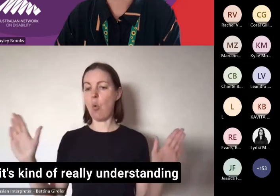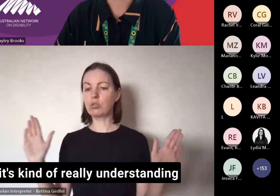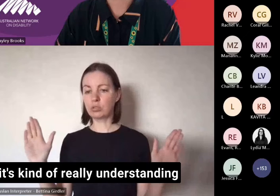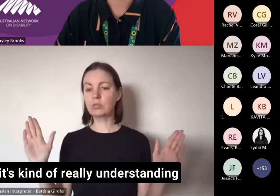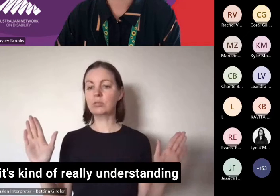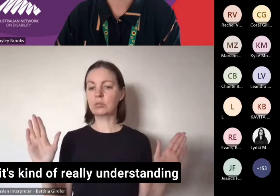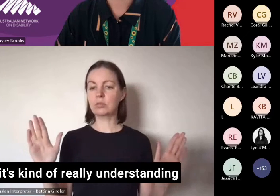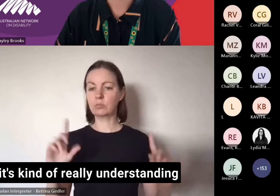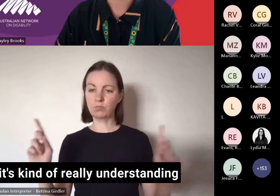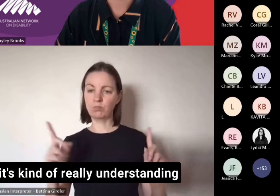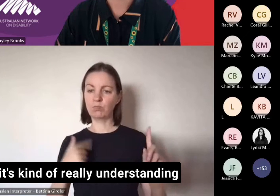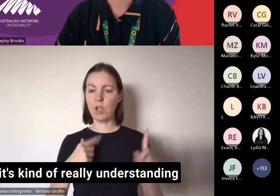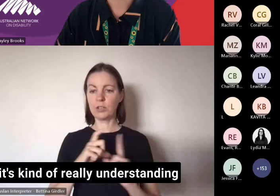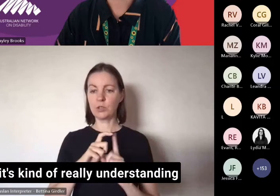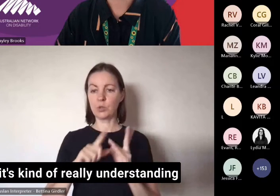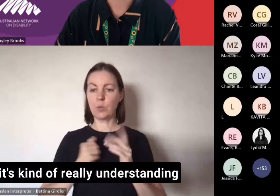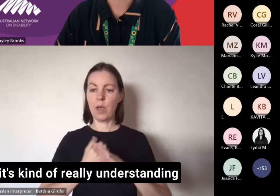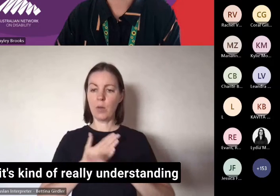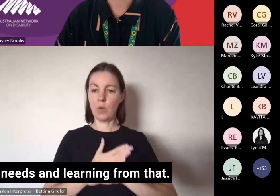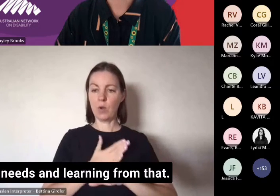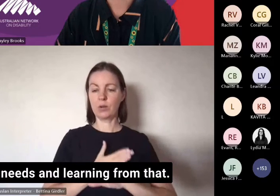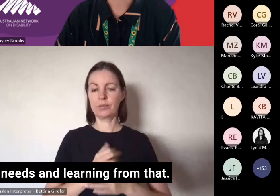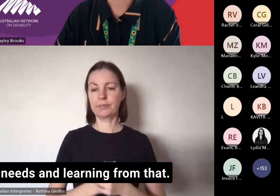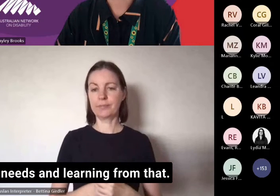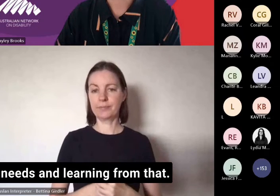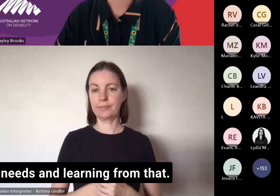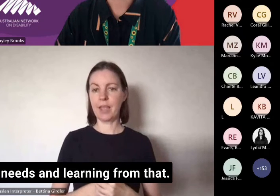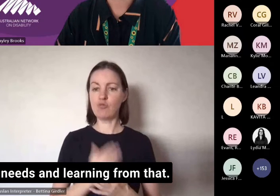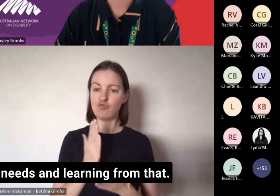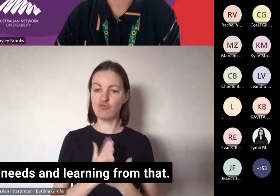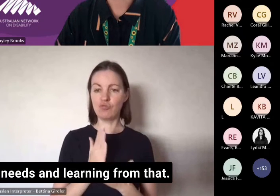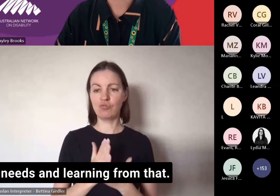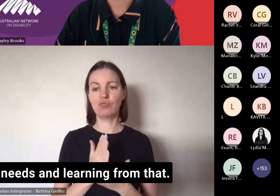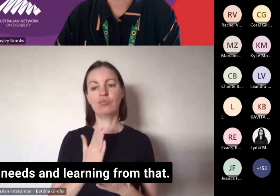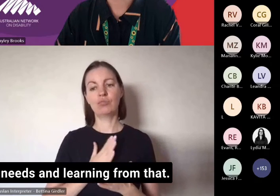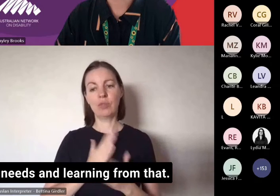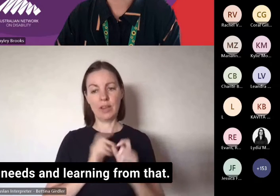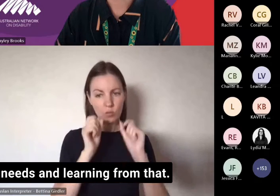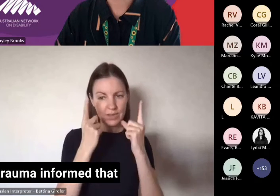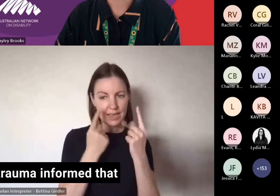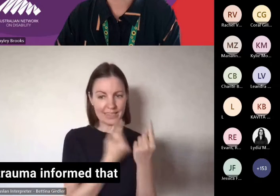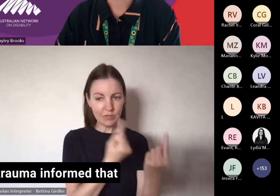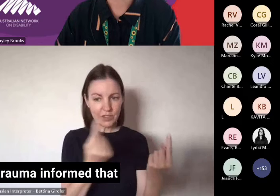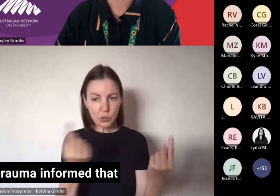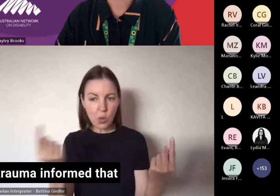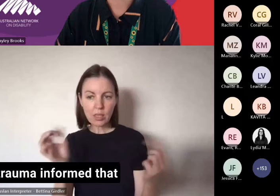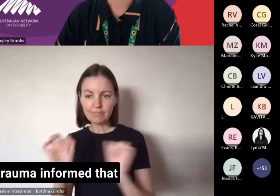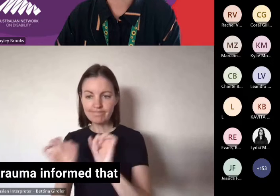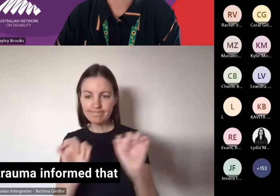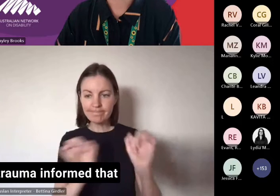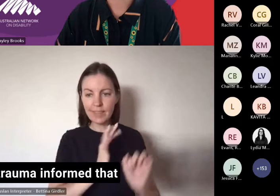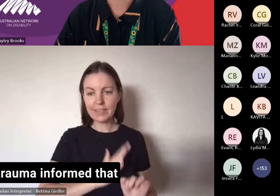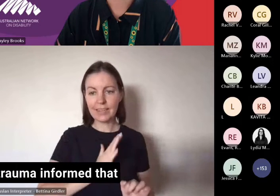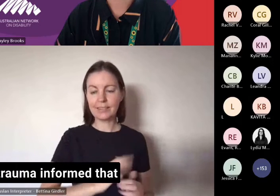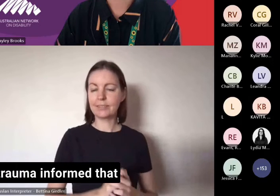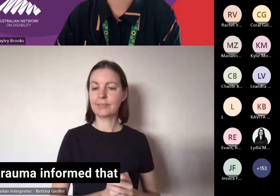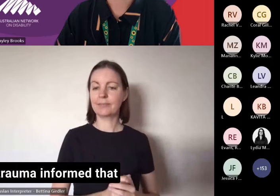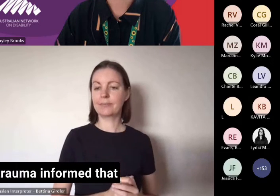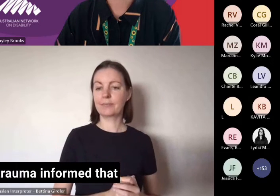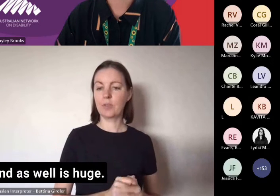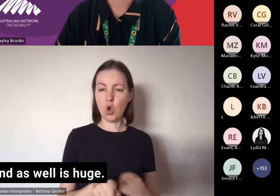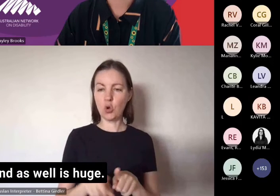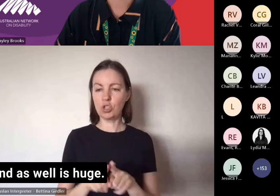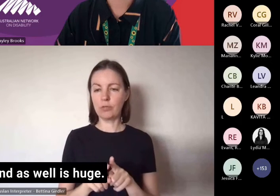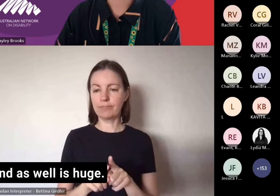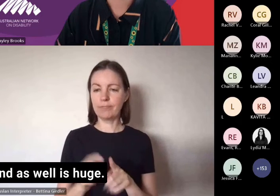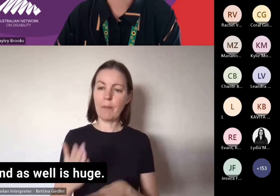and from yours, Hayley, it's kind of really understanding that what each individual needs and learning from that. And again, trauma informed,